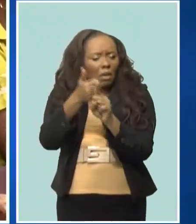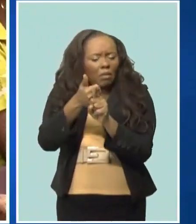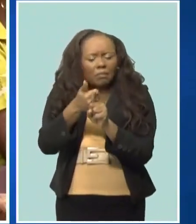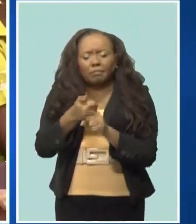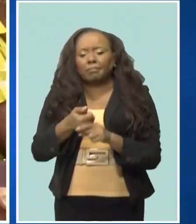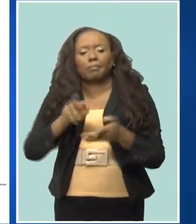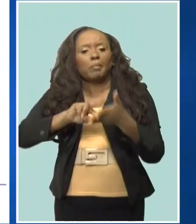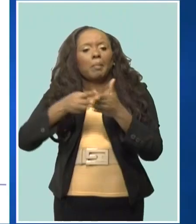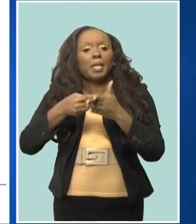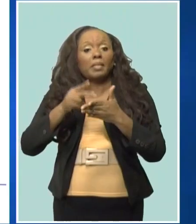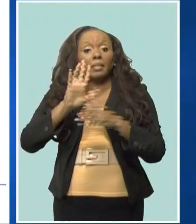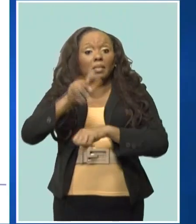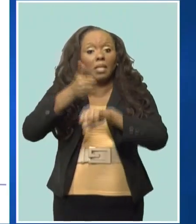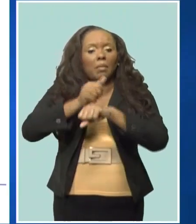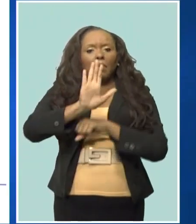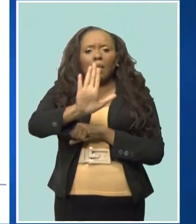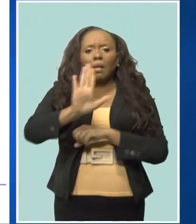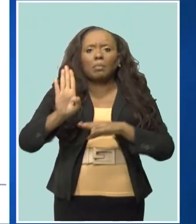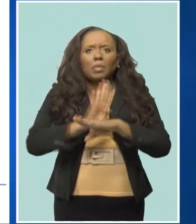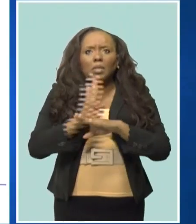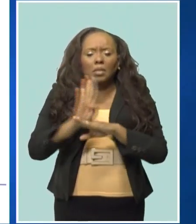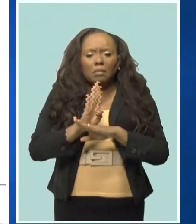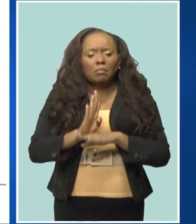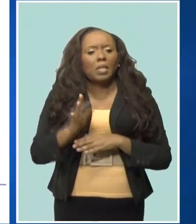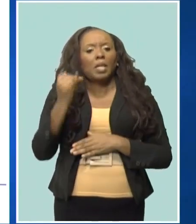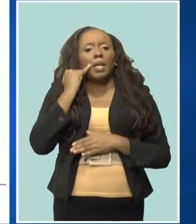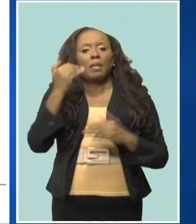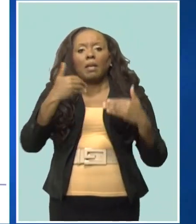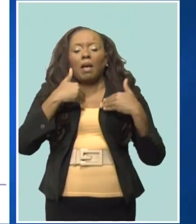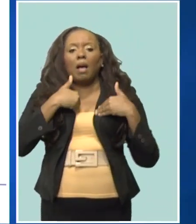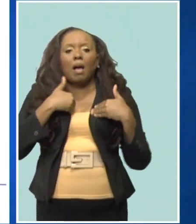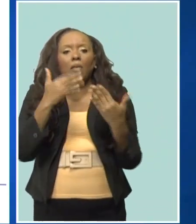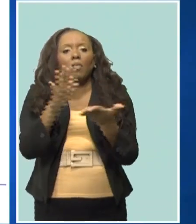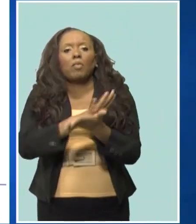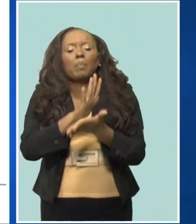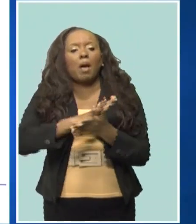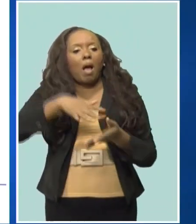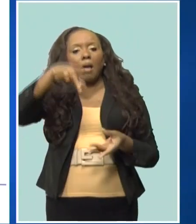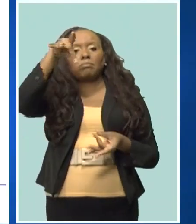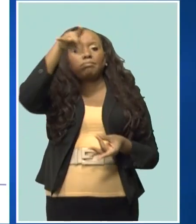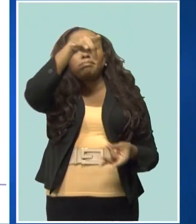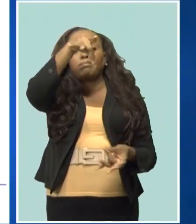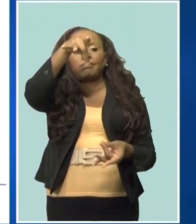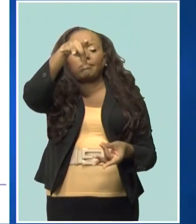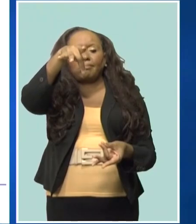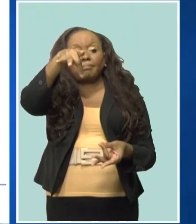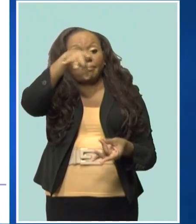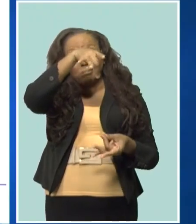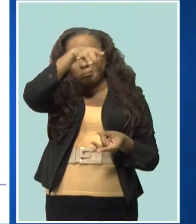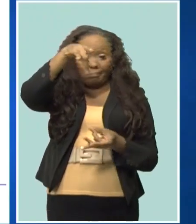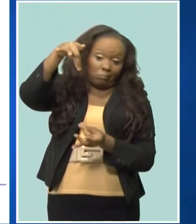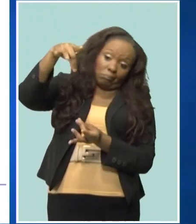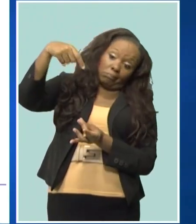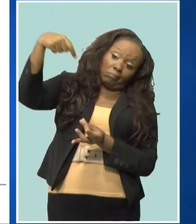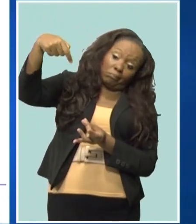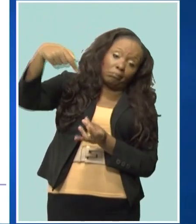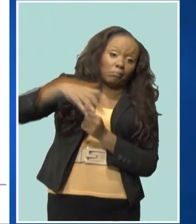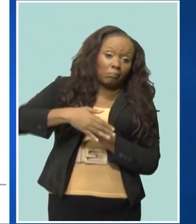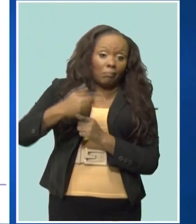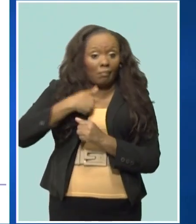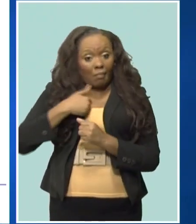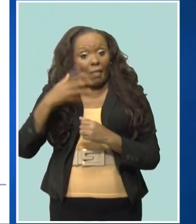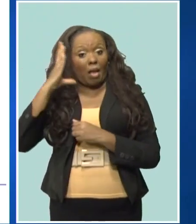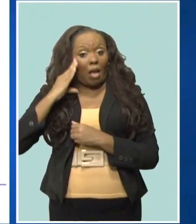entrepreneurship, can provide or show a document in their business that I would have gone through an extensive period of